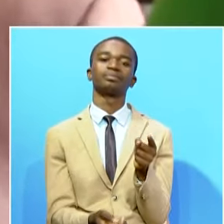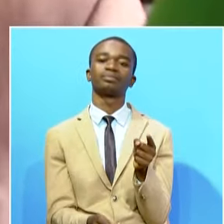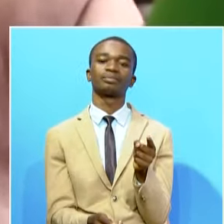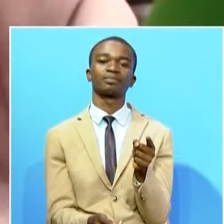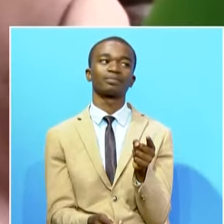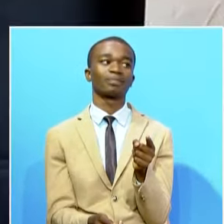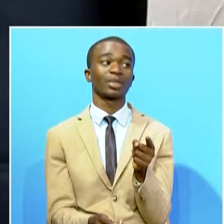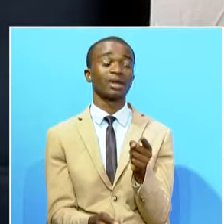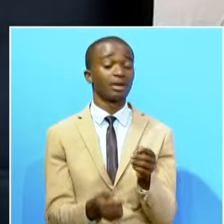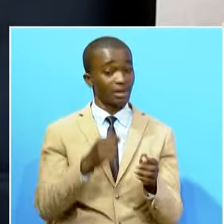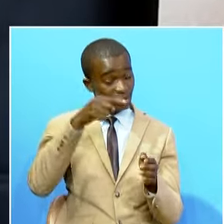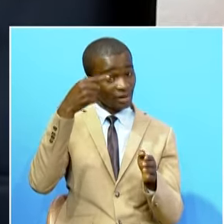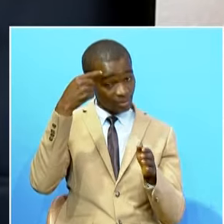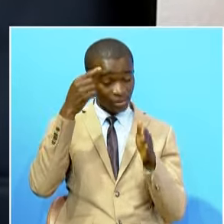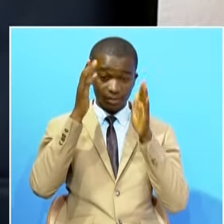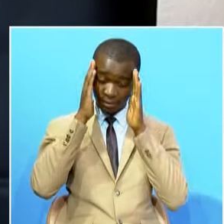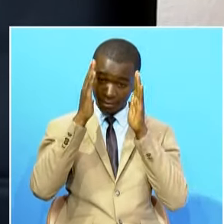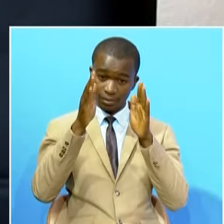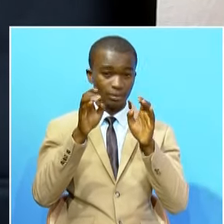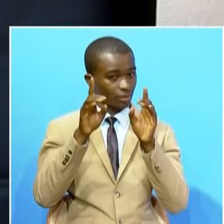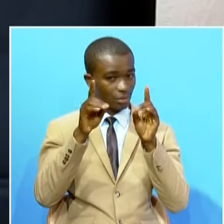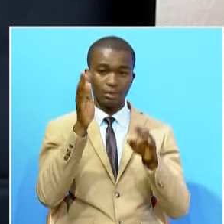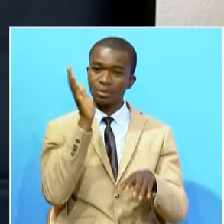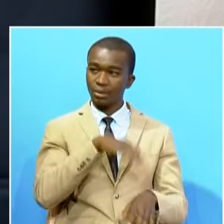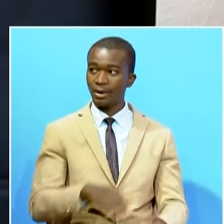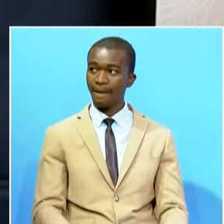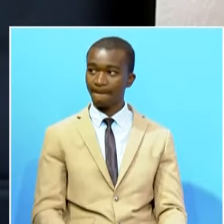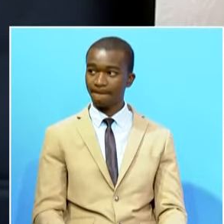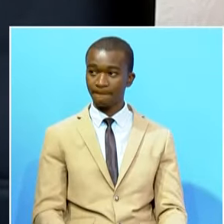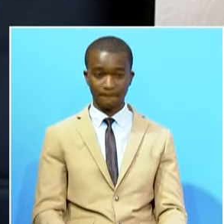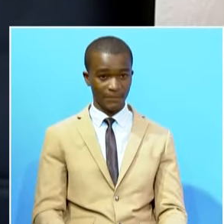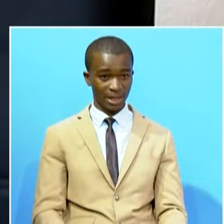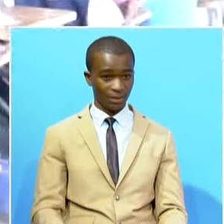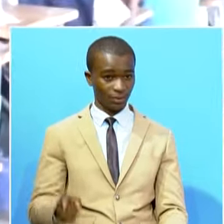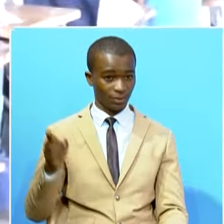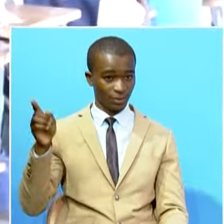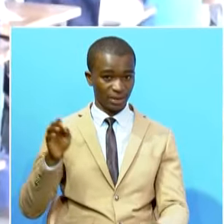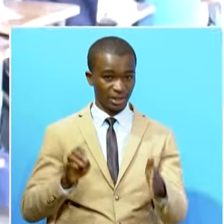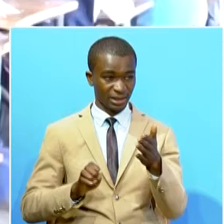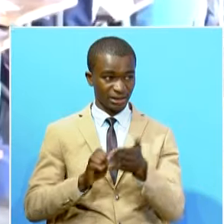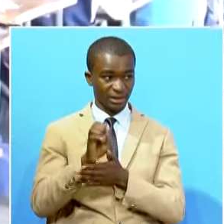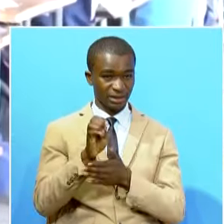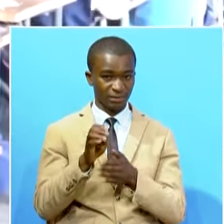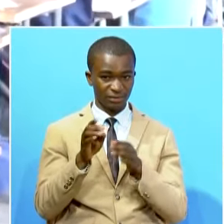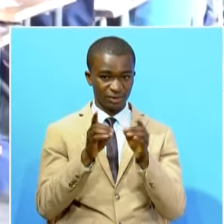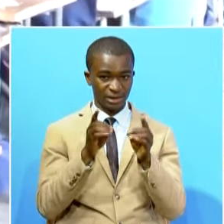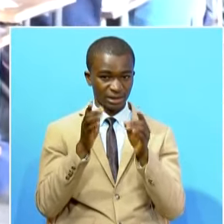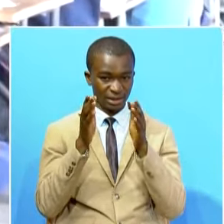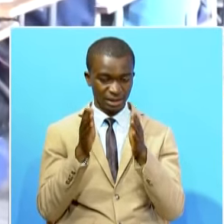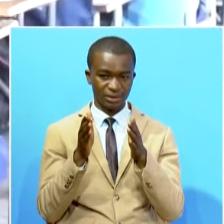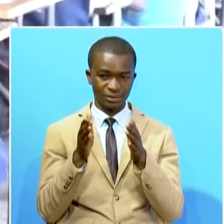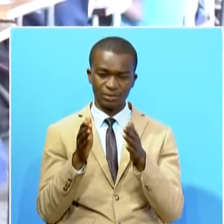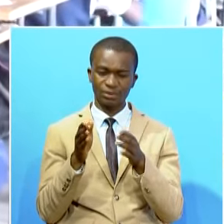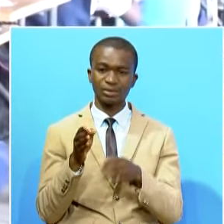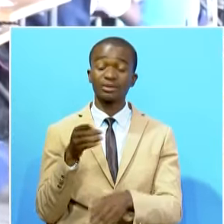giving grants. For Youth Development Organization Executive Director Patnasi Abutuba, the UPND government's support to the education